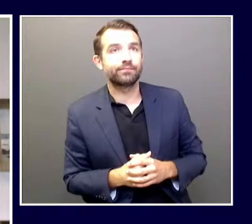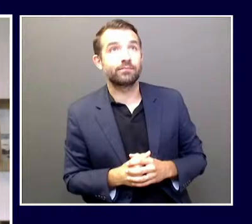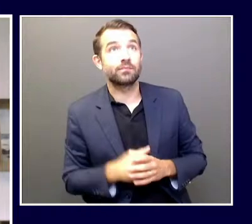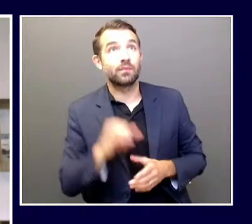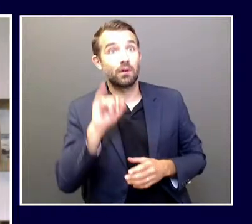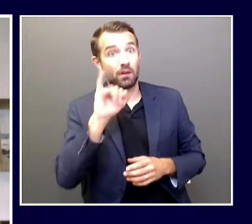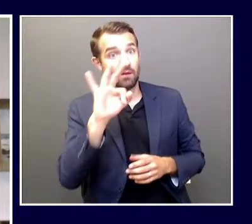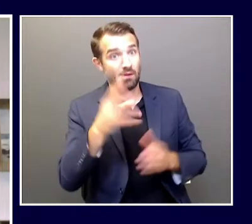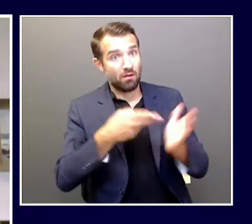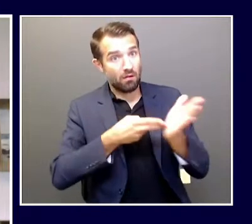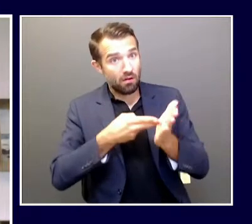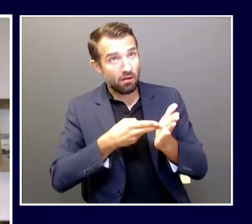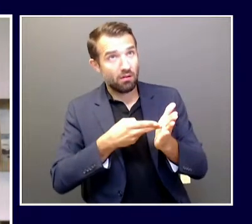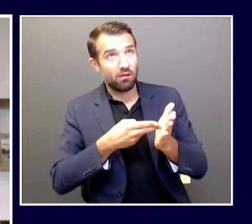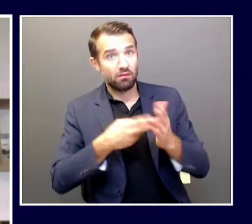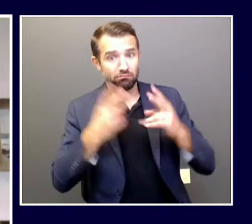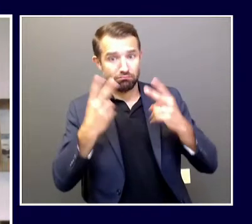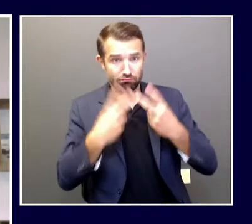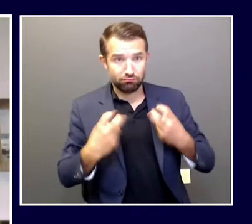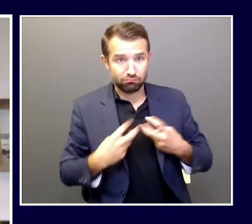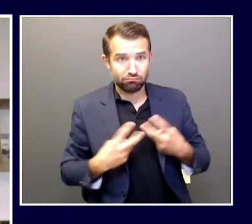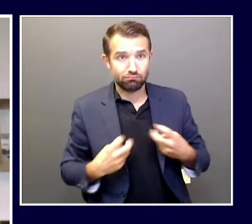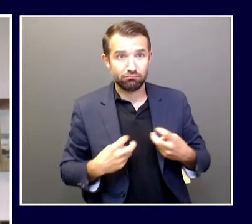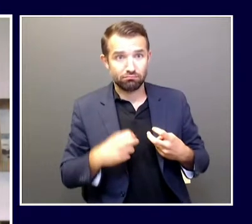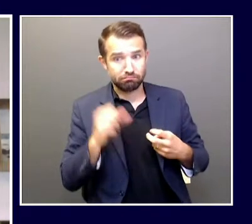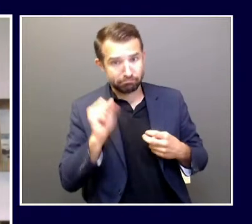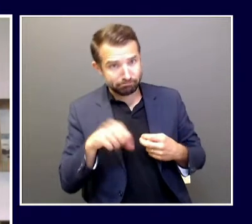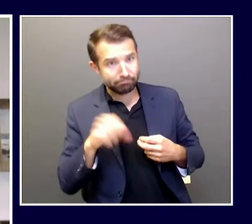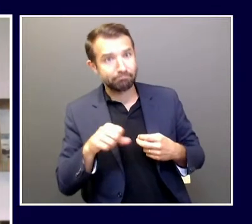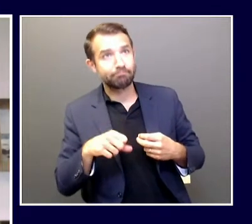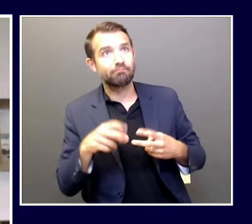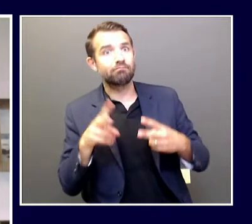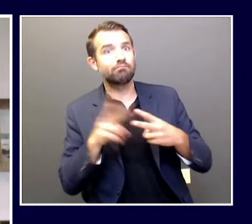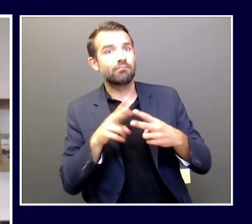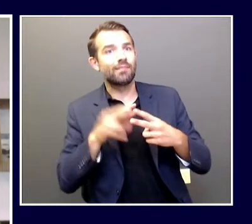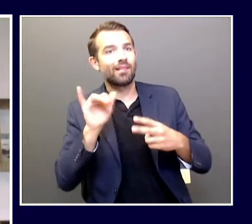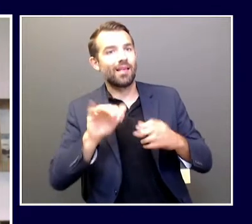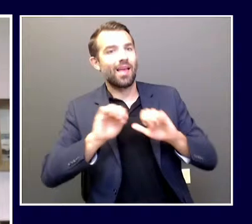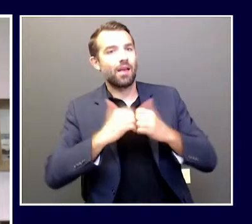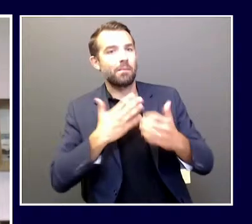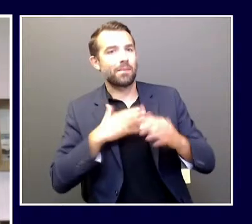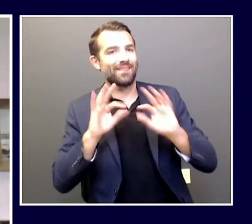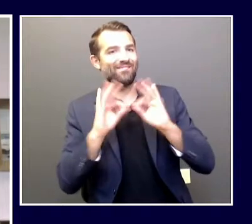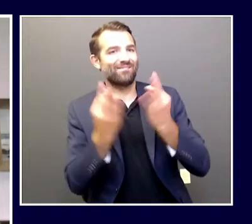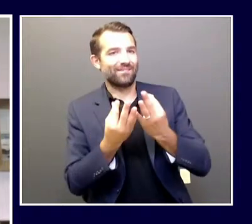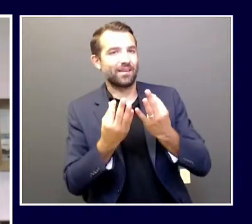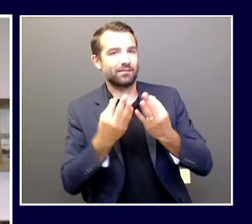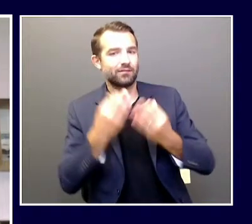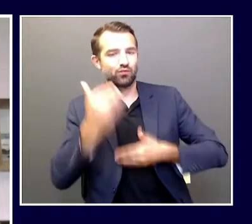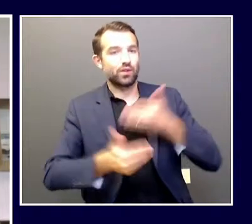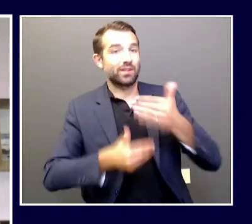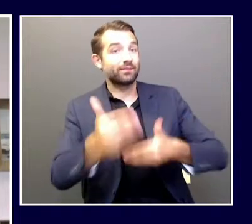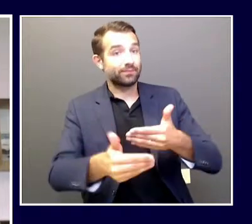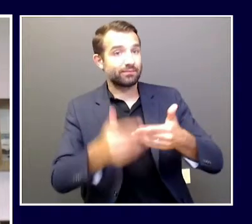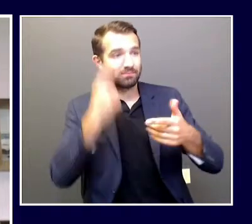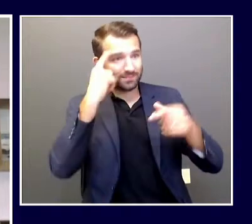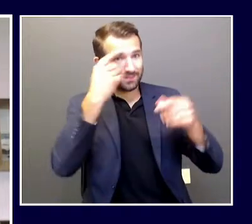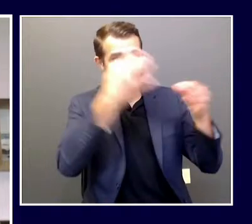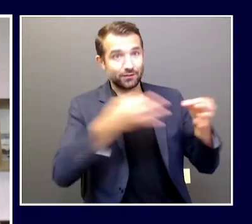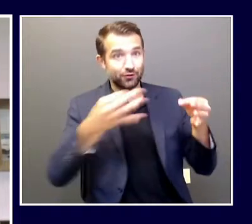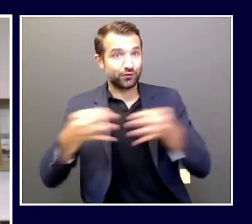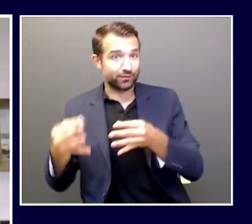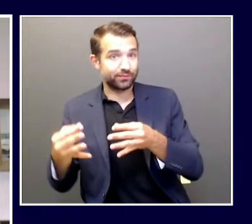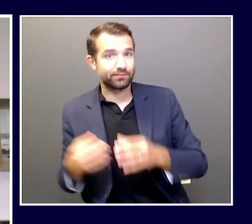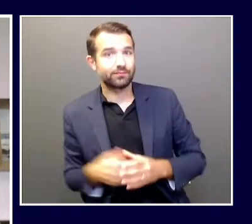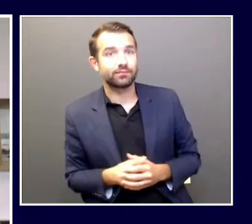way that we at least are going about thinking about our daily lives. Now, I know that's tough. I know it's confusing, and I know it's